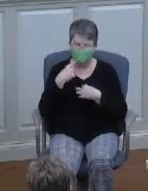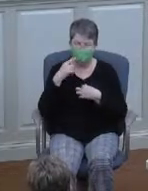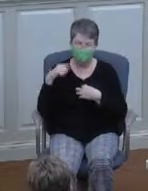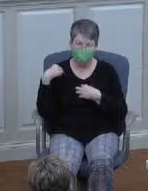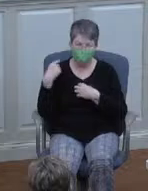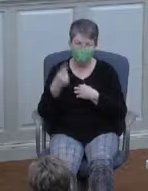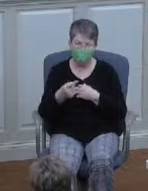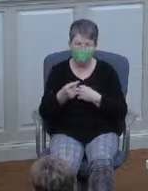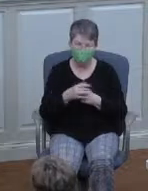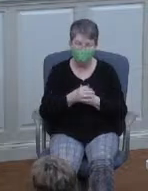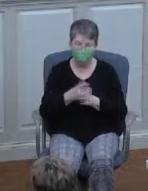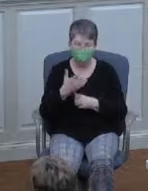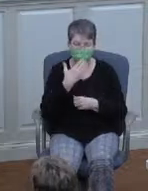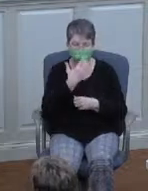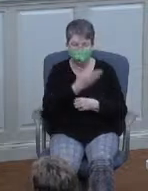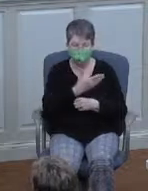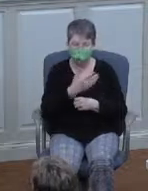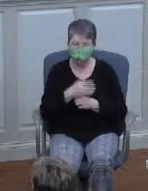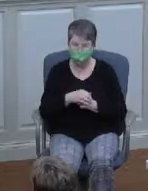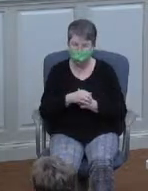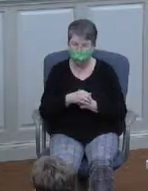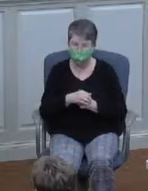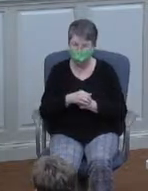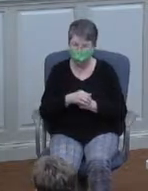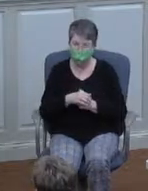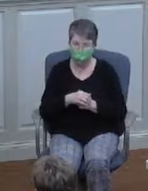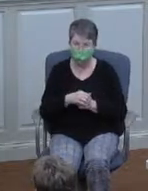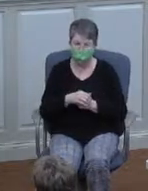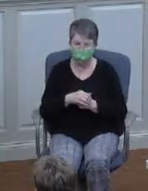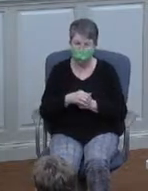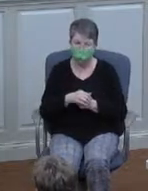Yeah. Thank you. Yes, ma'am.